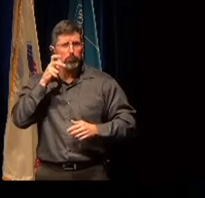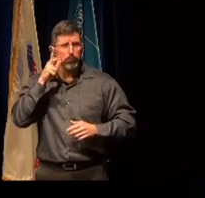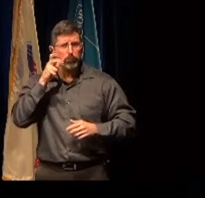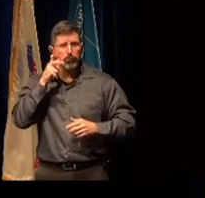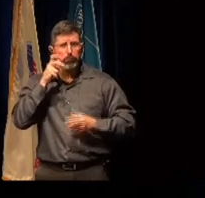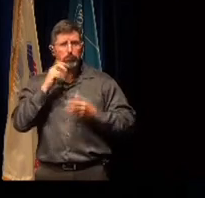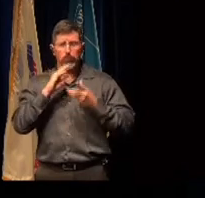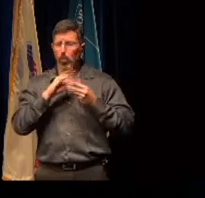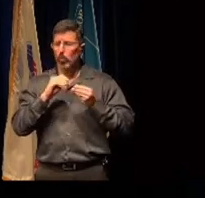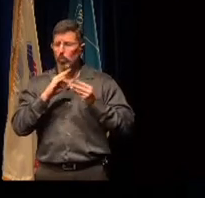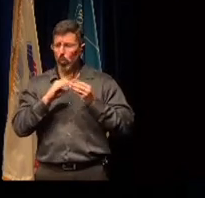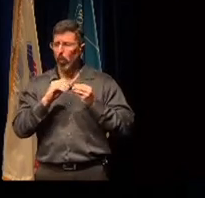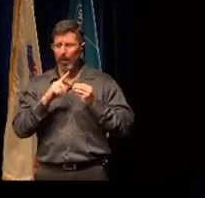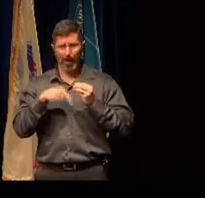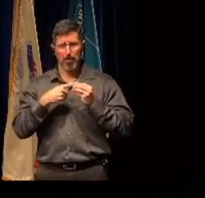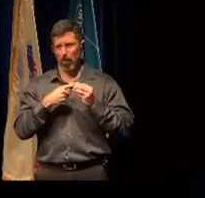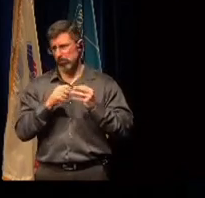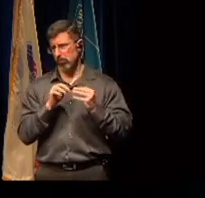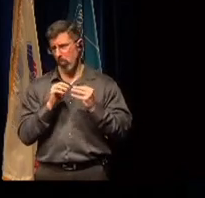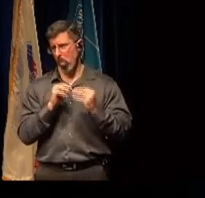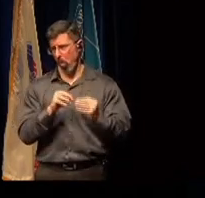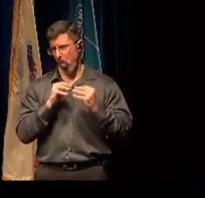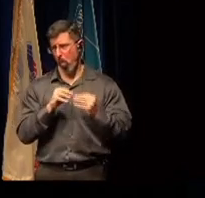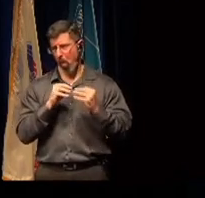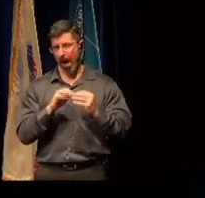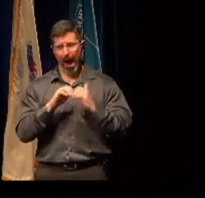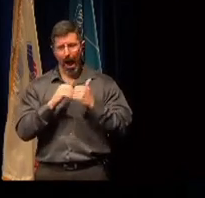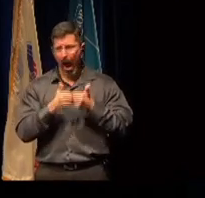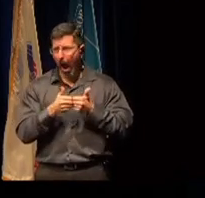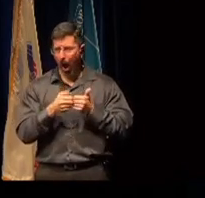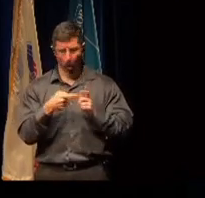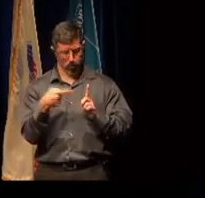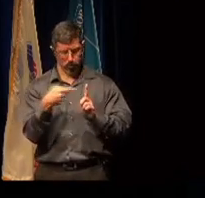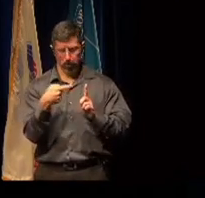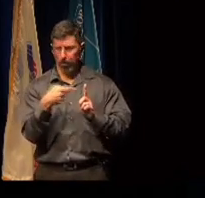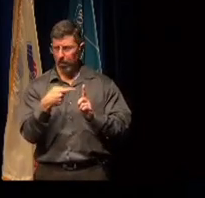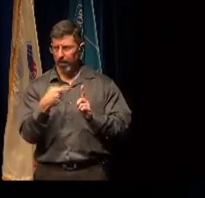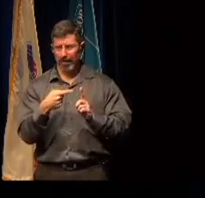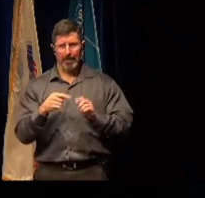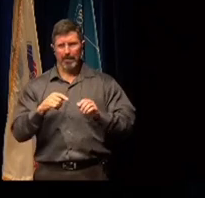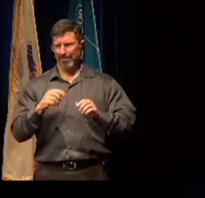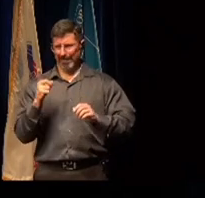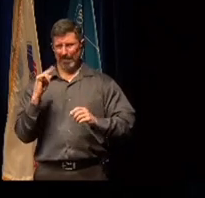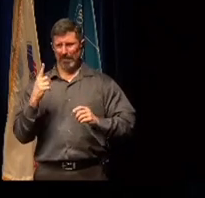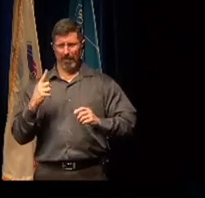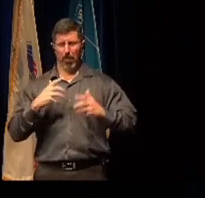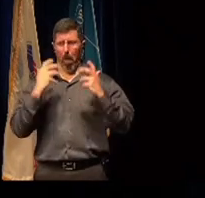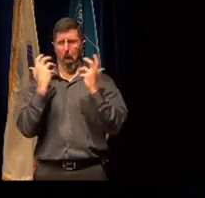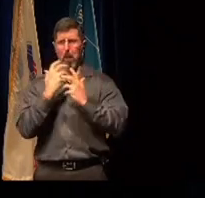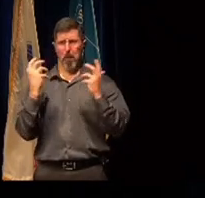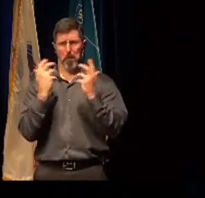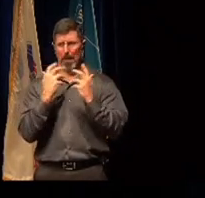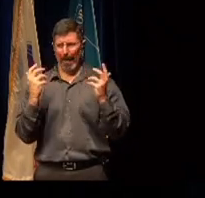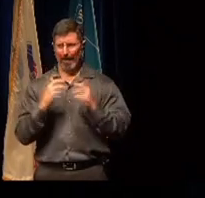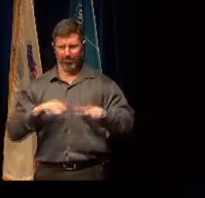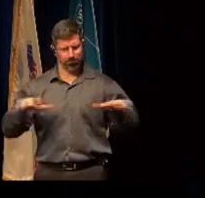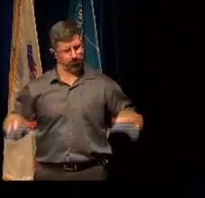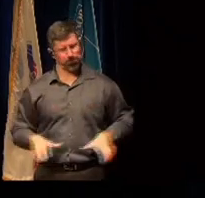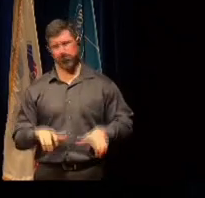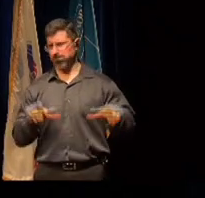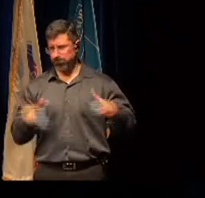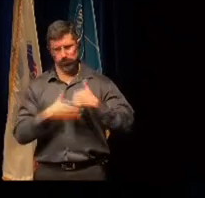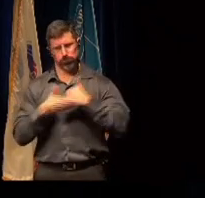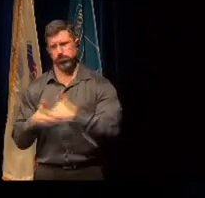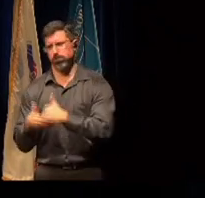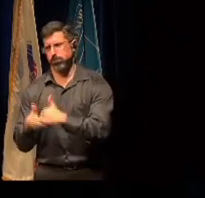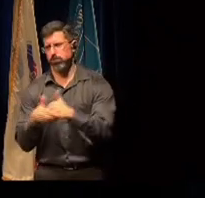the heroic acts of valor during the siege of Camp Dak San, Vietnam, you can easily spend hours